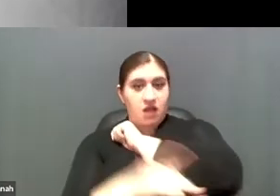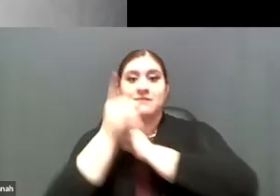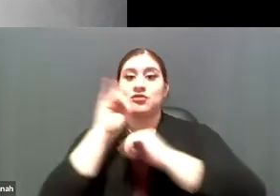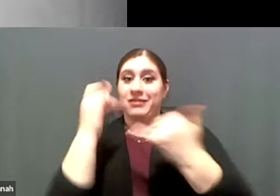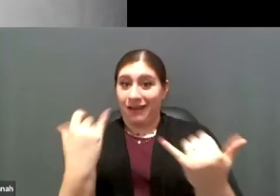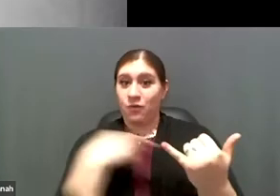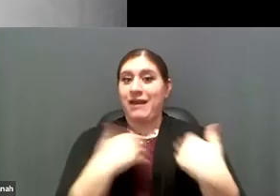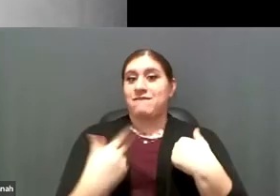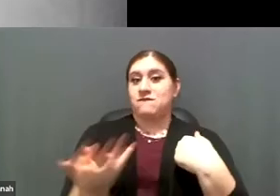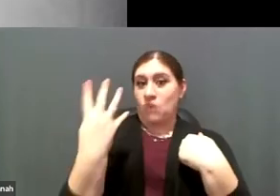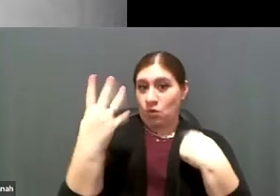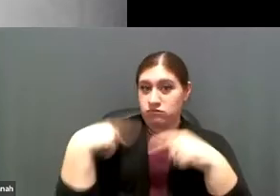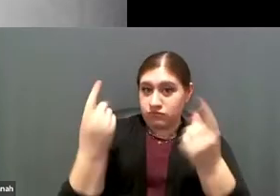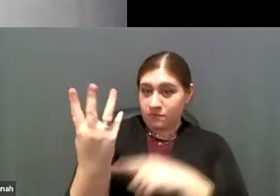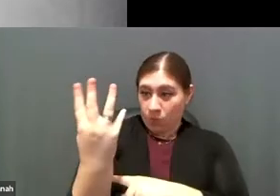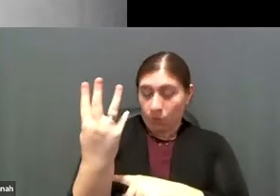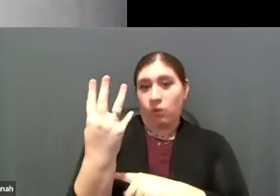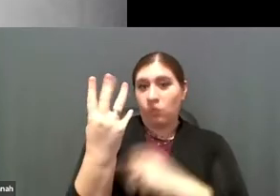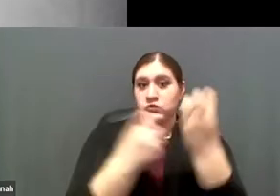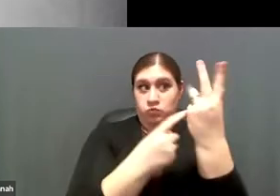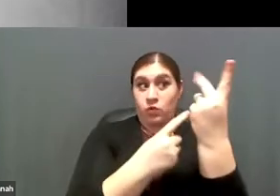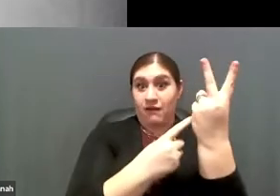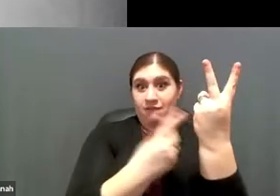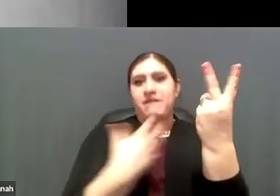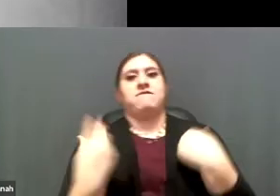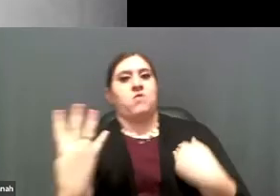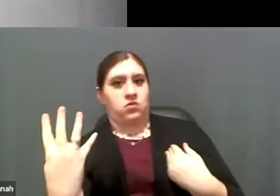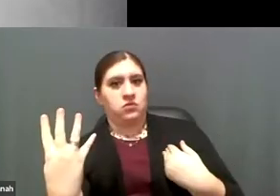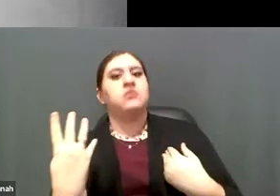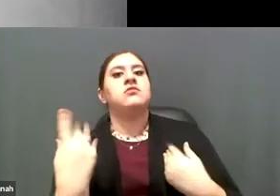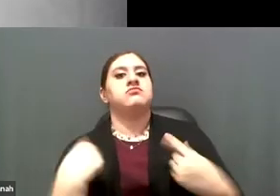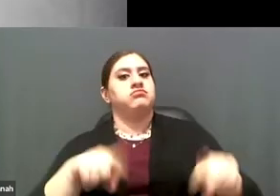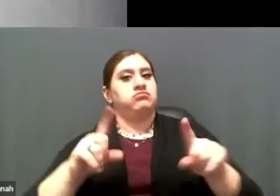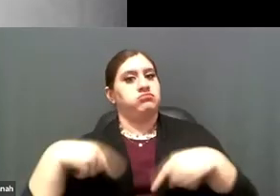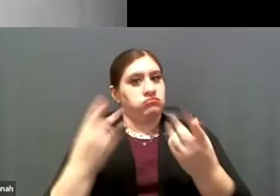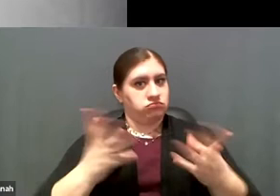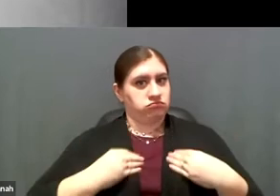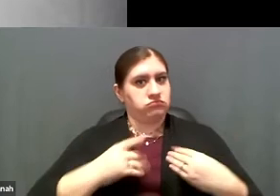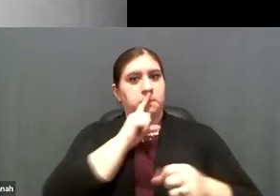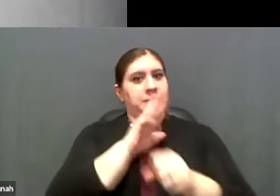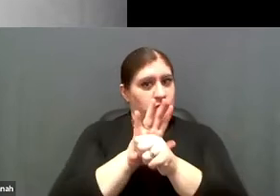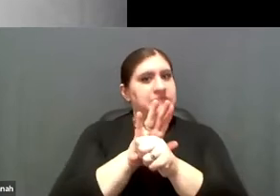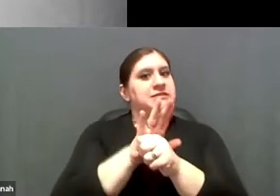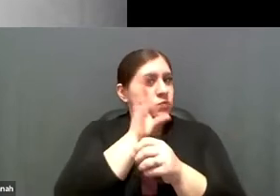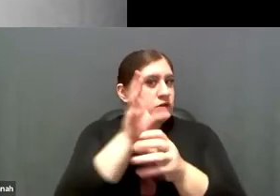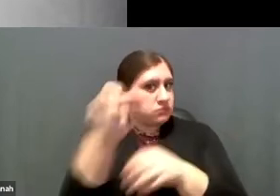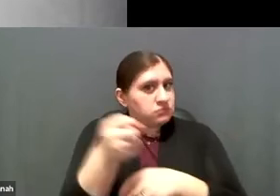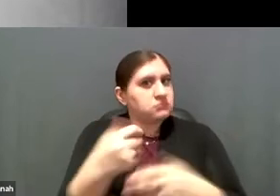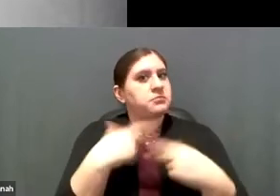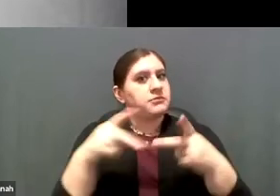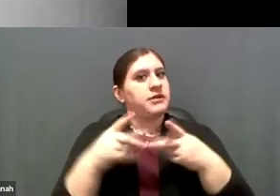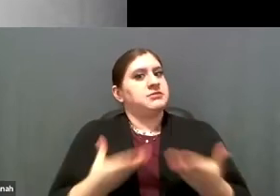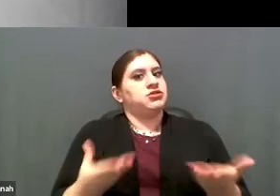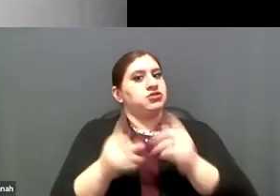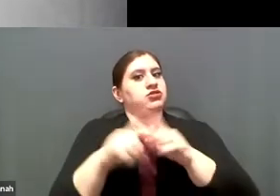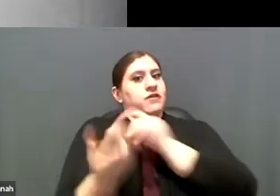have four students in that have been accepted and are guaranteed slots starting in the